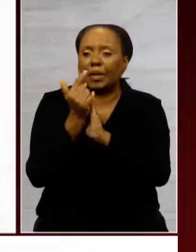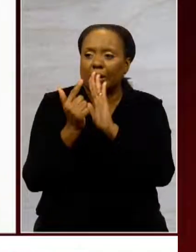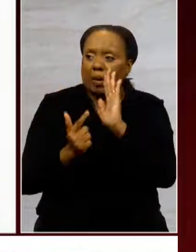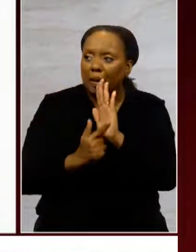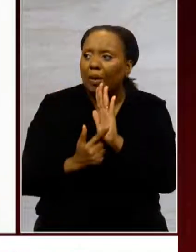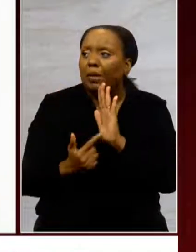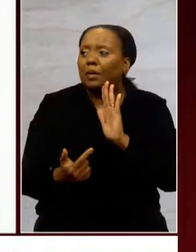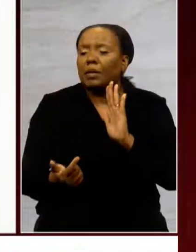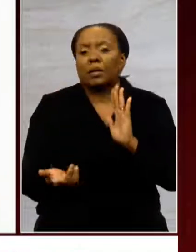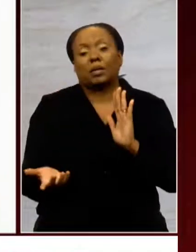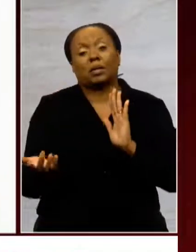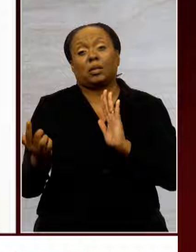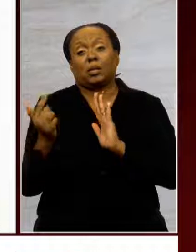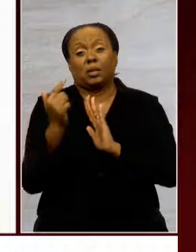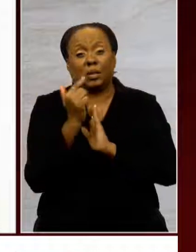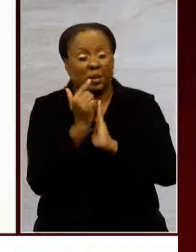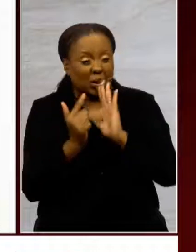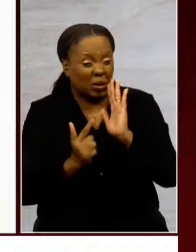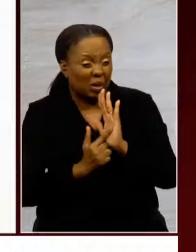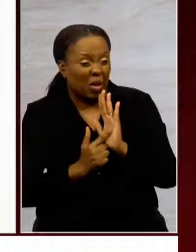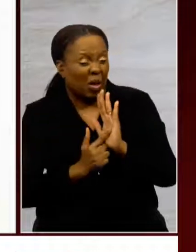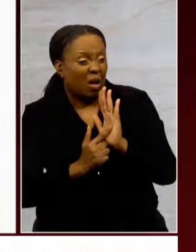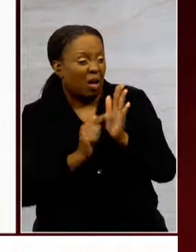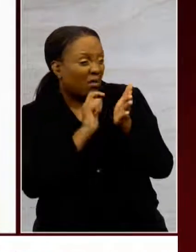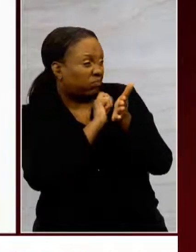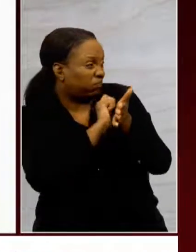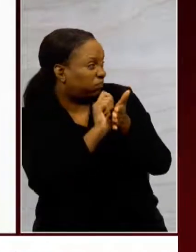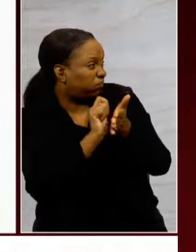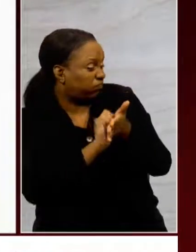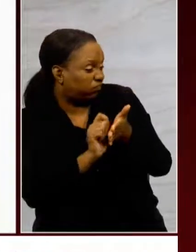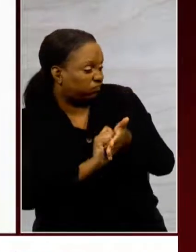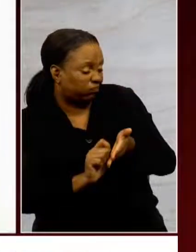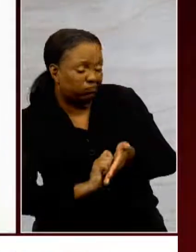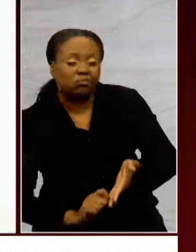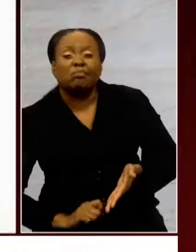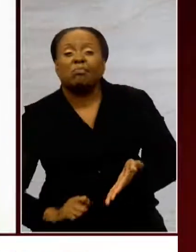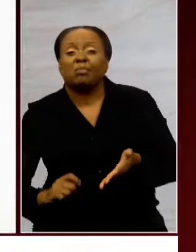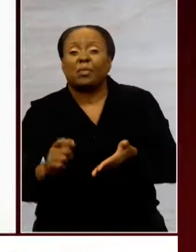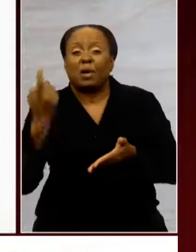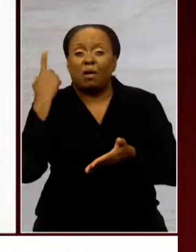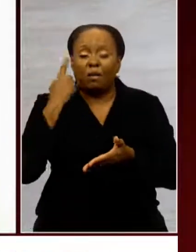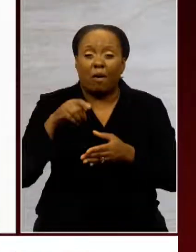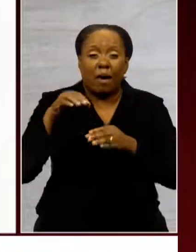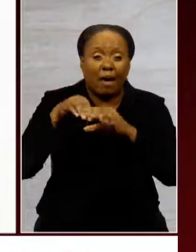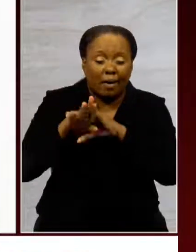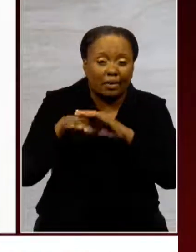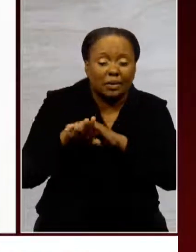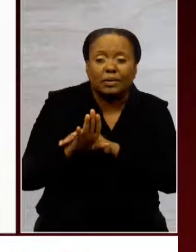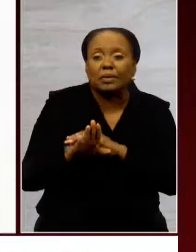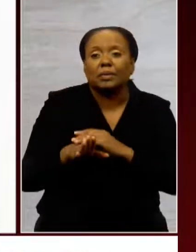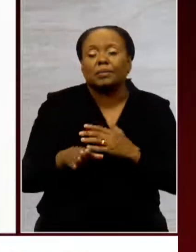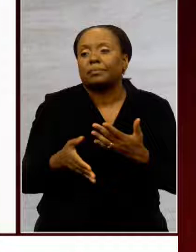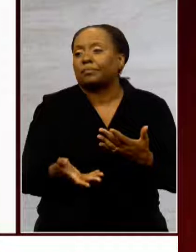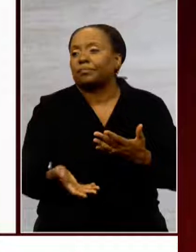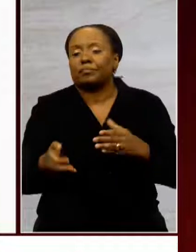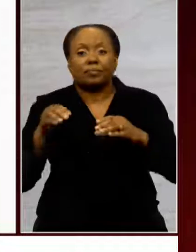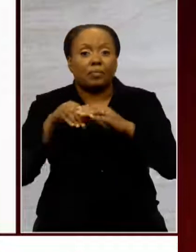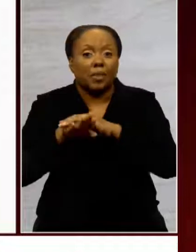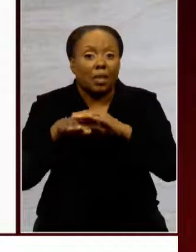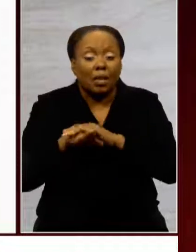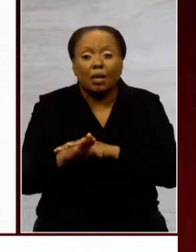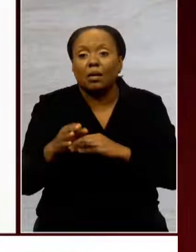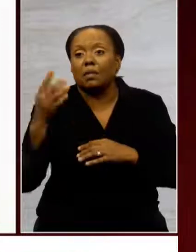taken a very comprehensive approach to accessibility, whether that is accessibility to